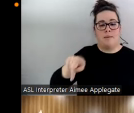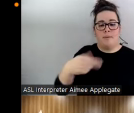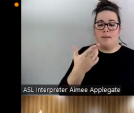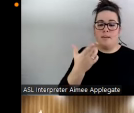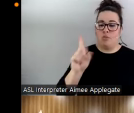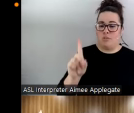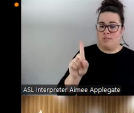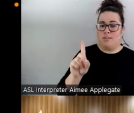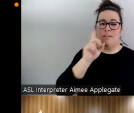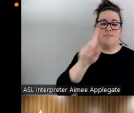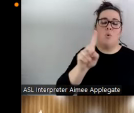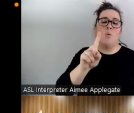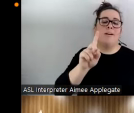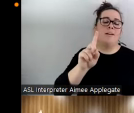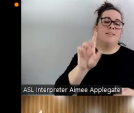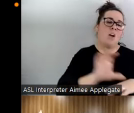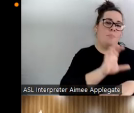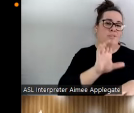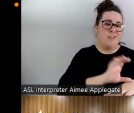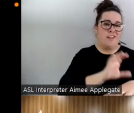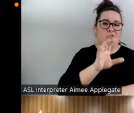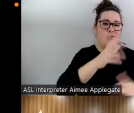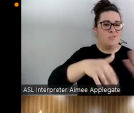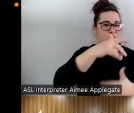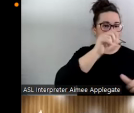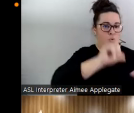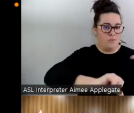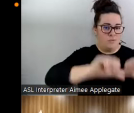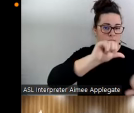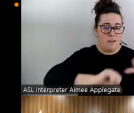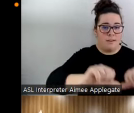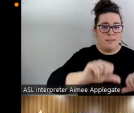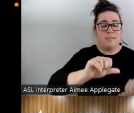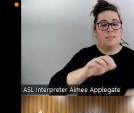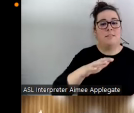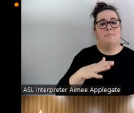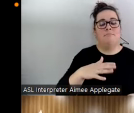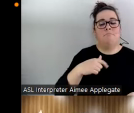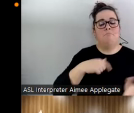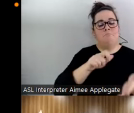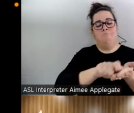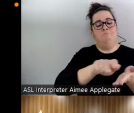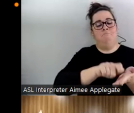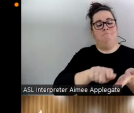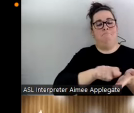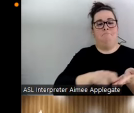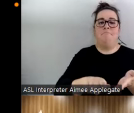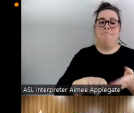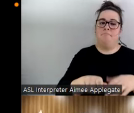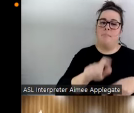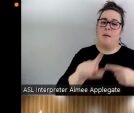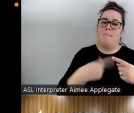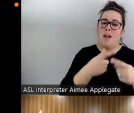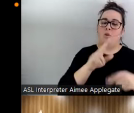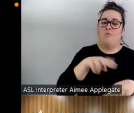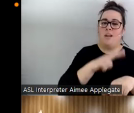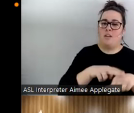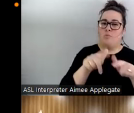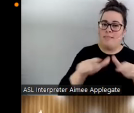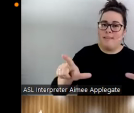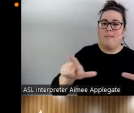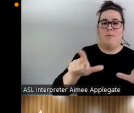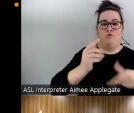call computational social science. And there, really, I wrote my dissertation on natural language processing, but specifically doing natural language processing in